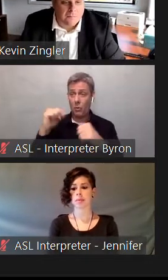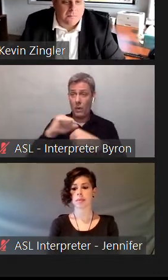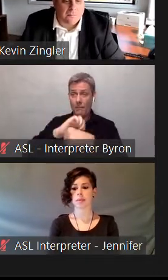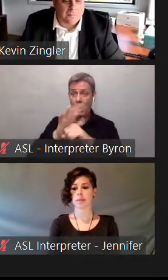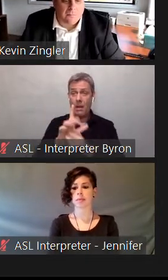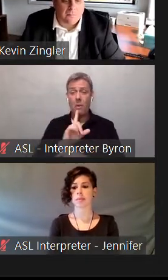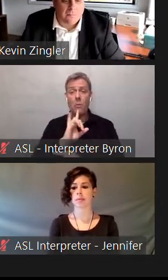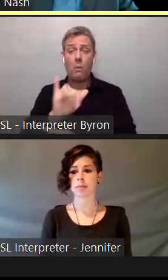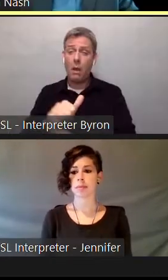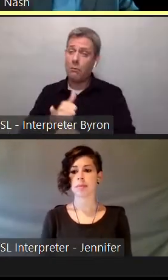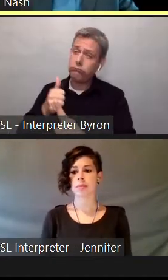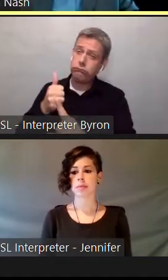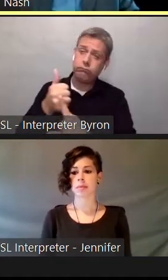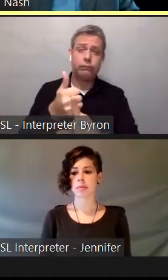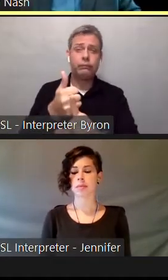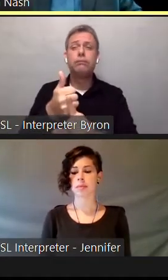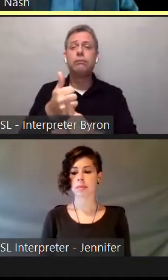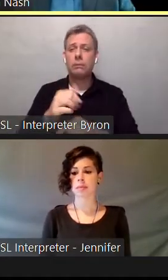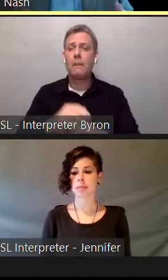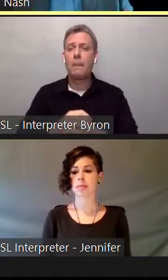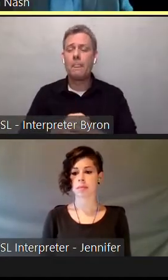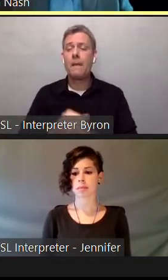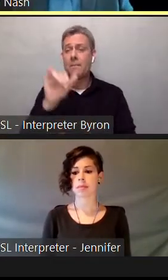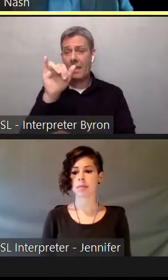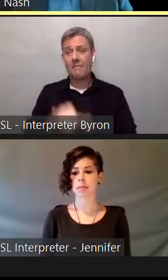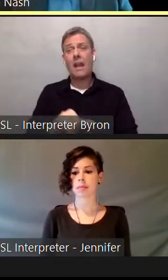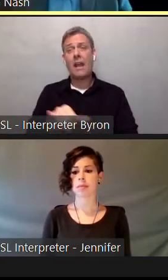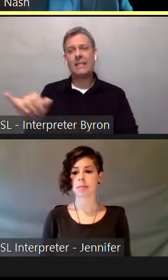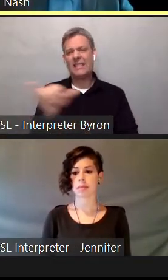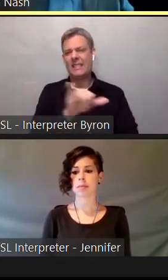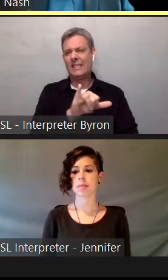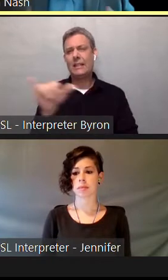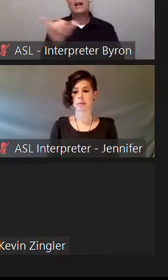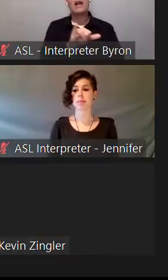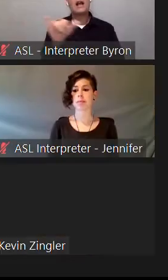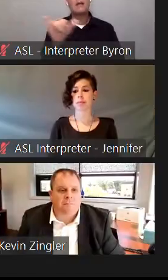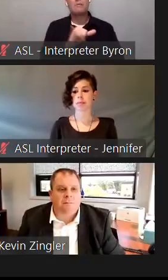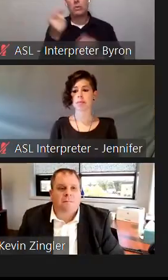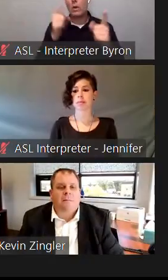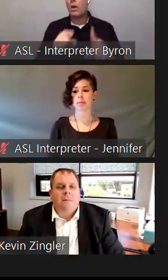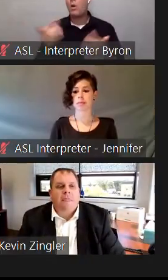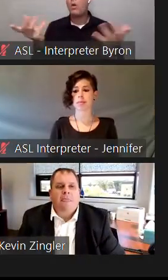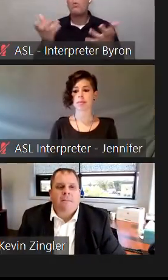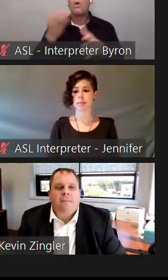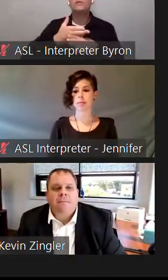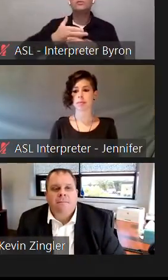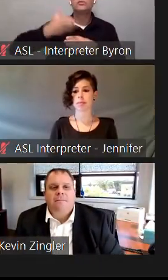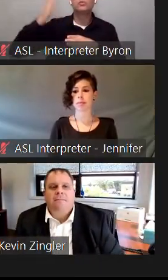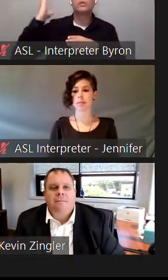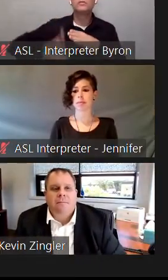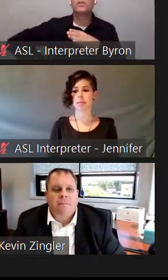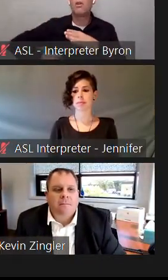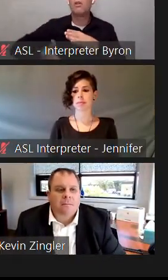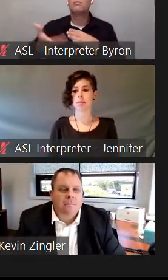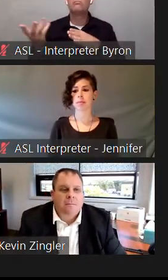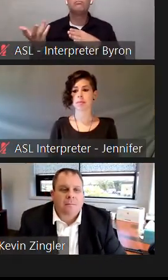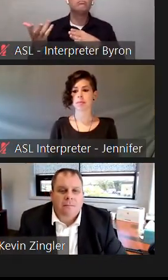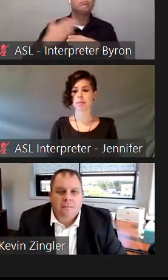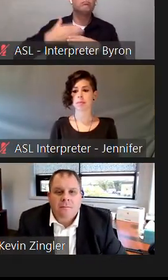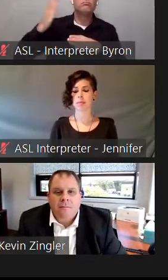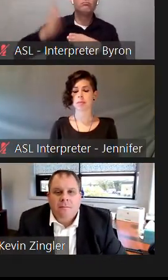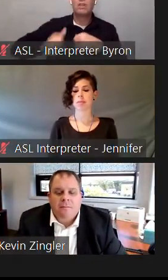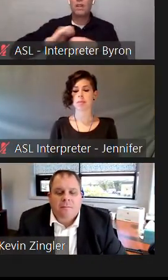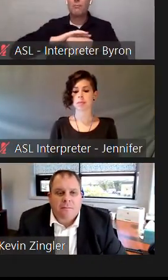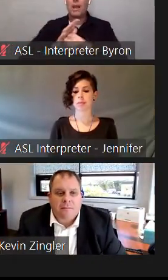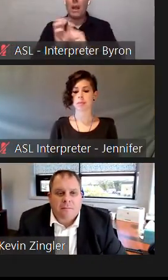started to take effect. And so the same kind of thing is going on. What is the result of the pandemic on